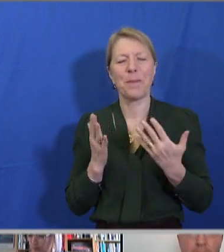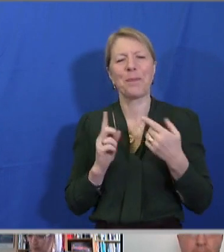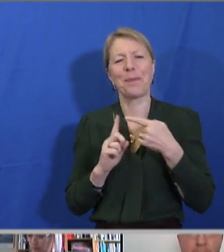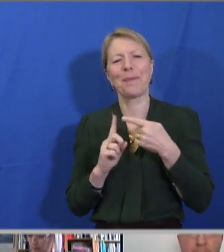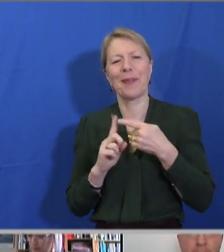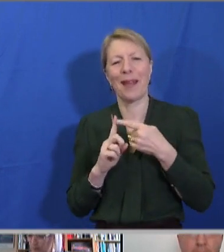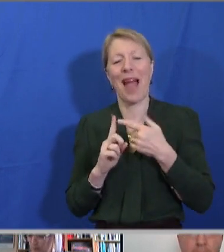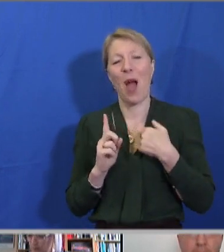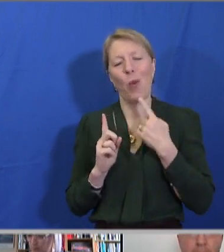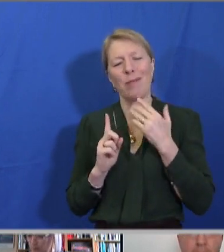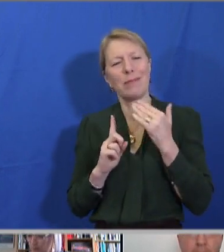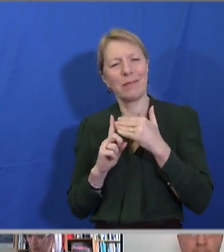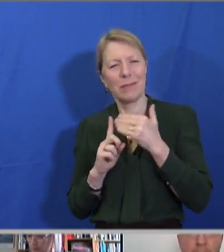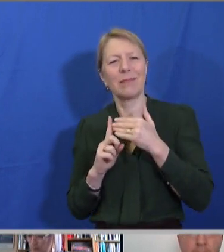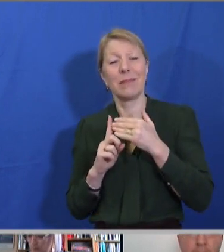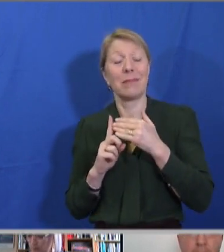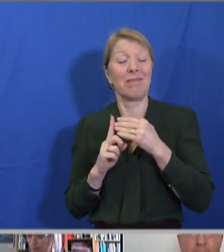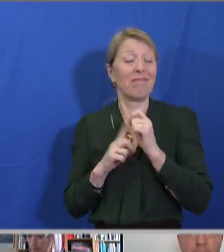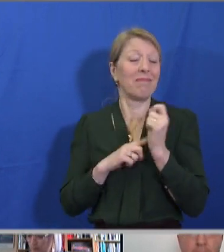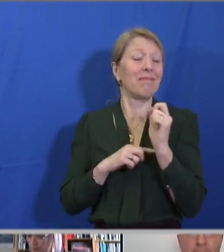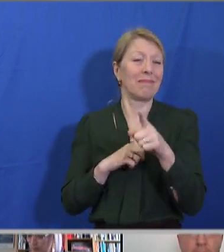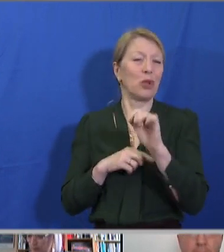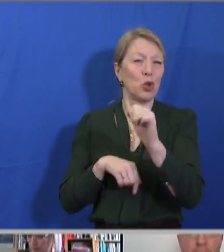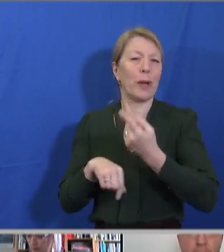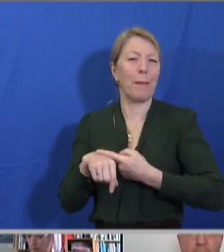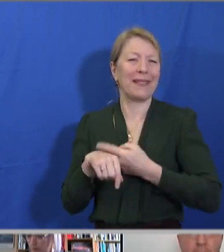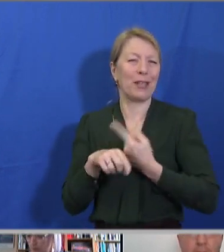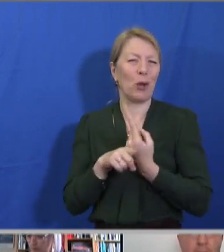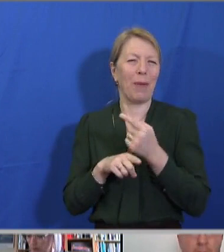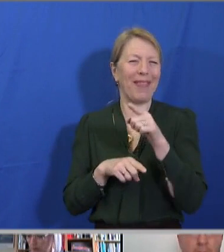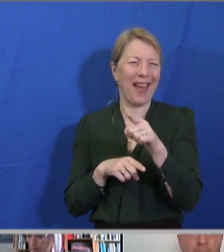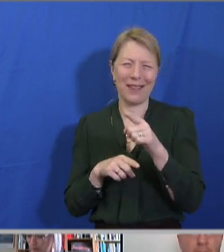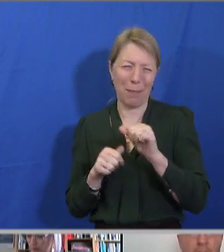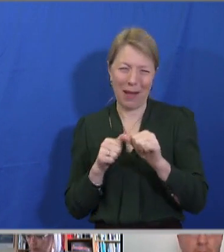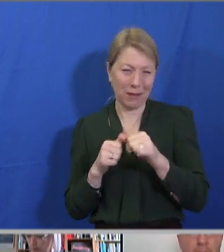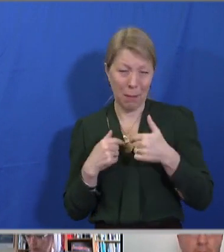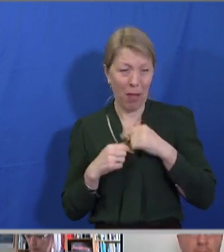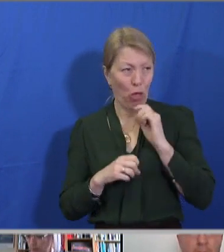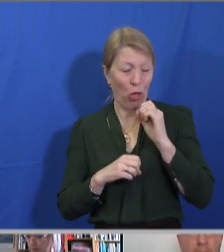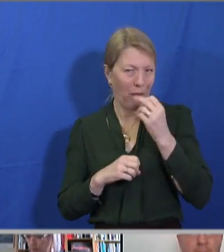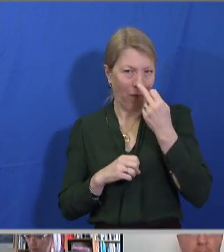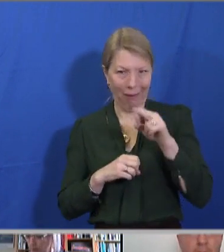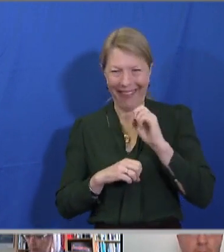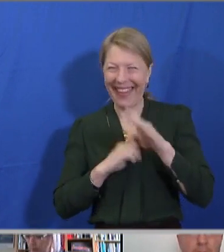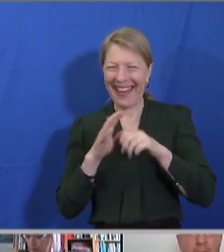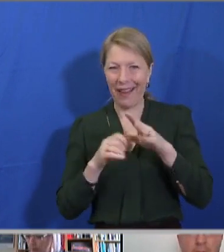can get back with a response to the committee on that, it would probably be more helpful than me trying to bluff them away, if I'm honest